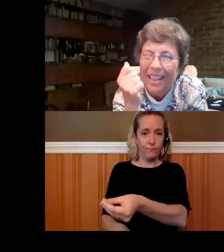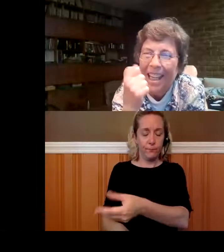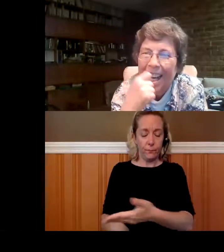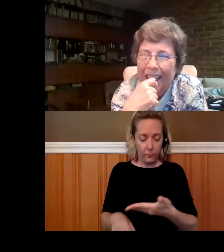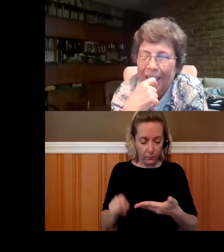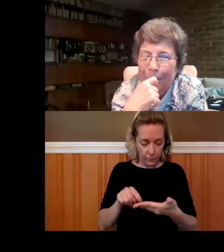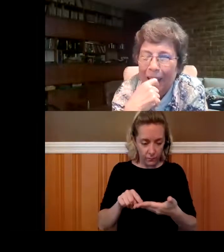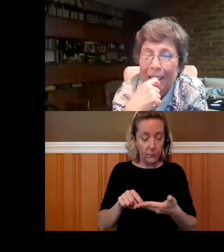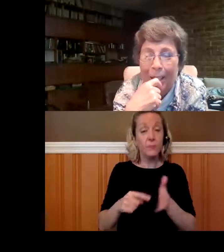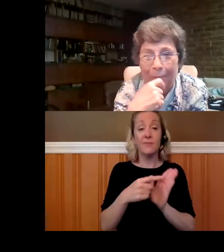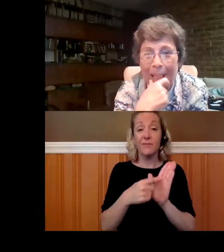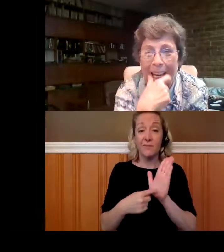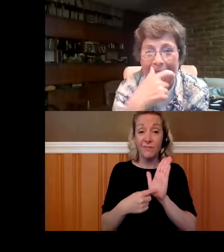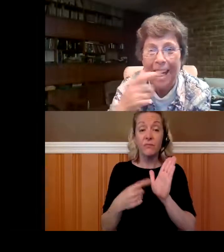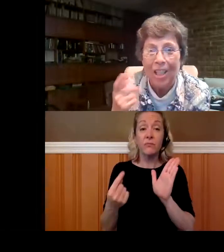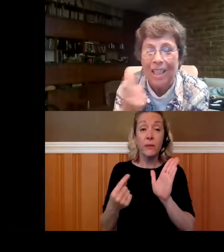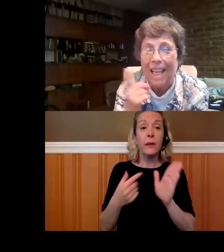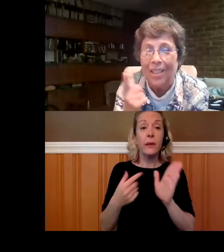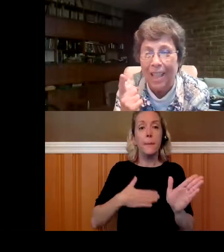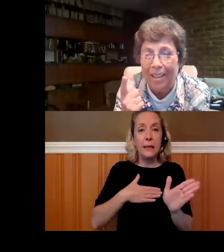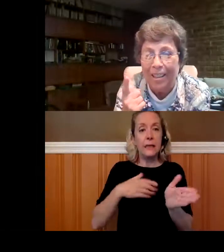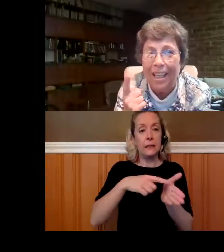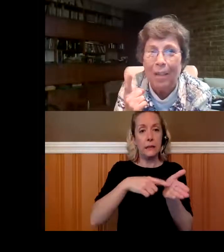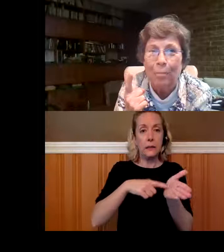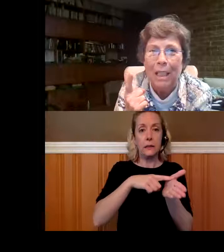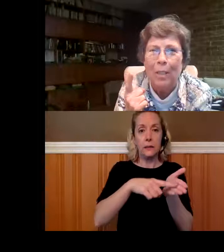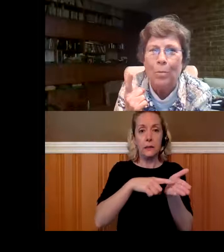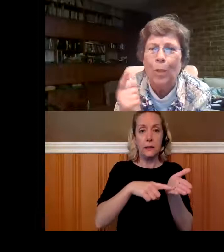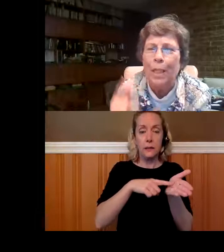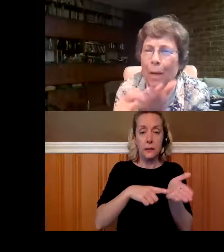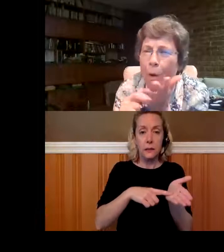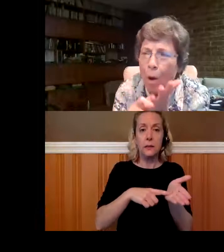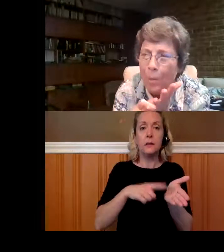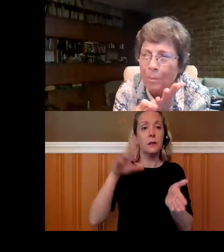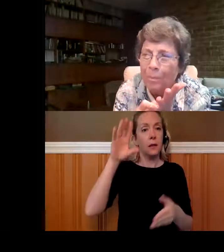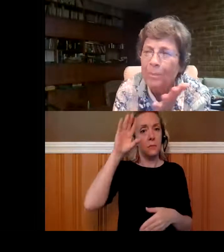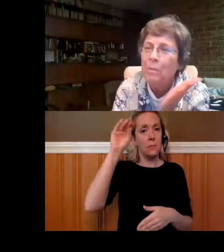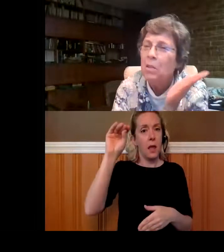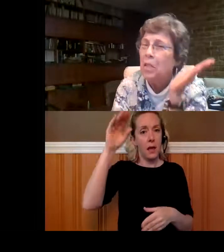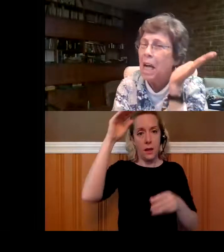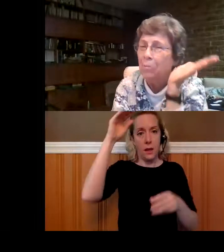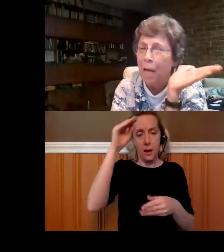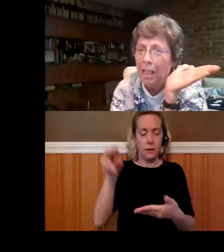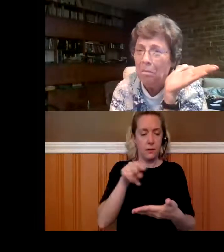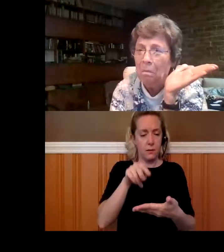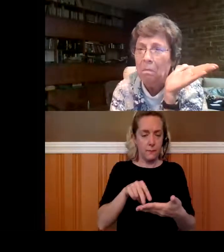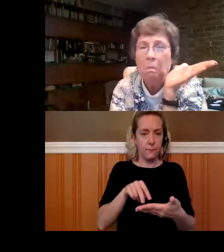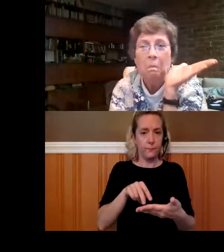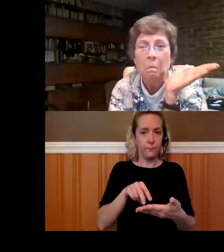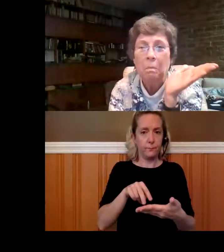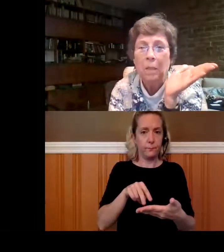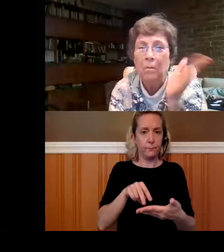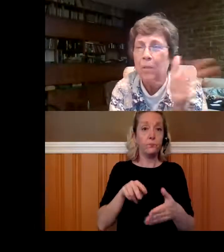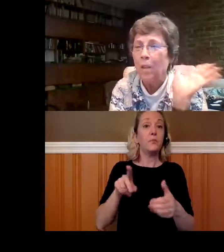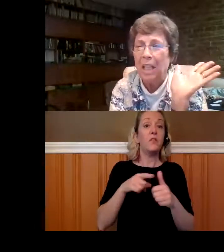it actually says on there, please print in my palm. So the guy read it. The first one says, oh, deaf, I